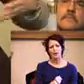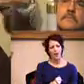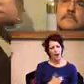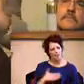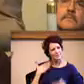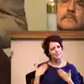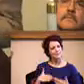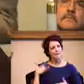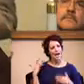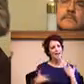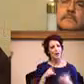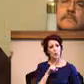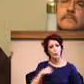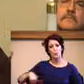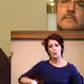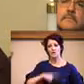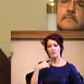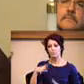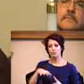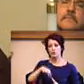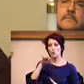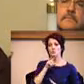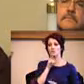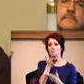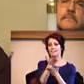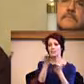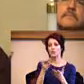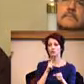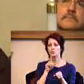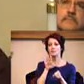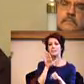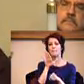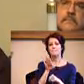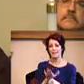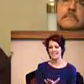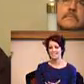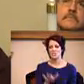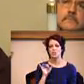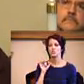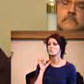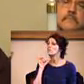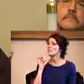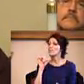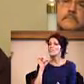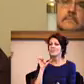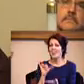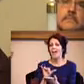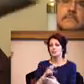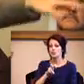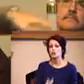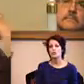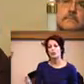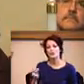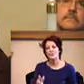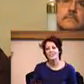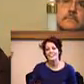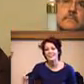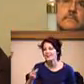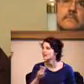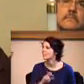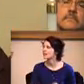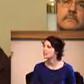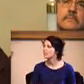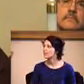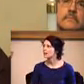to be here this morning to perhaps start that commitment of our own Journey perhaps do something different this year the old hasn't worked